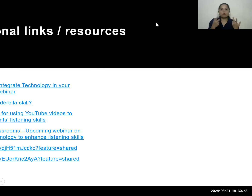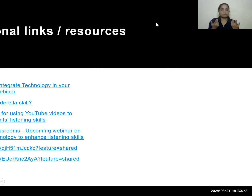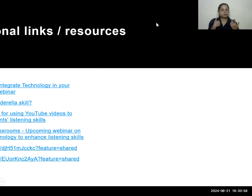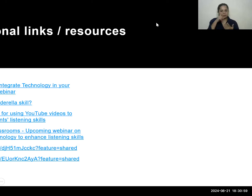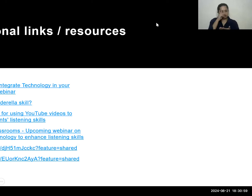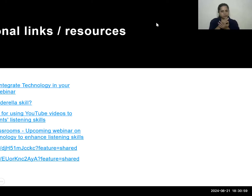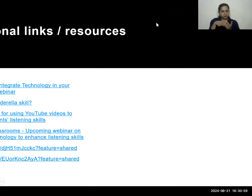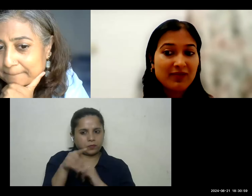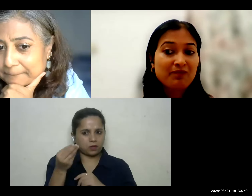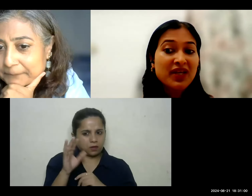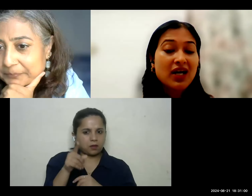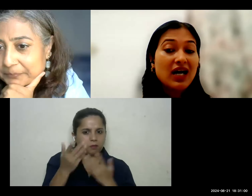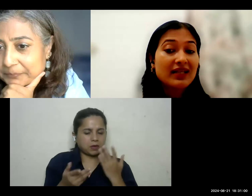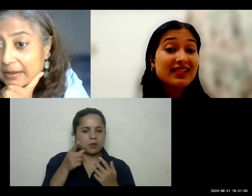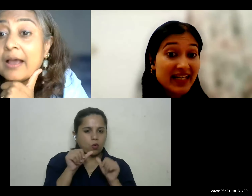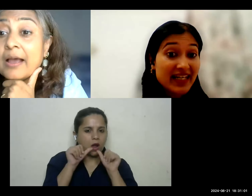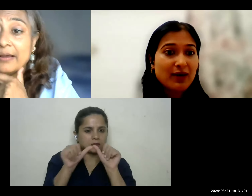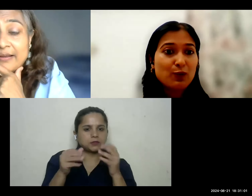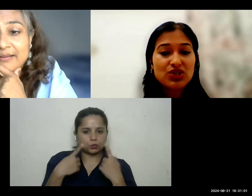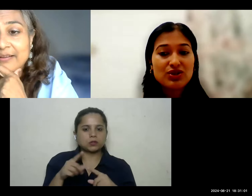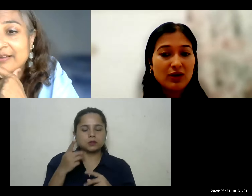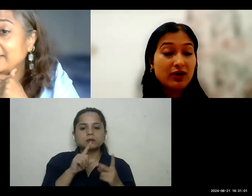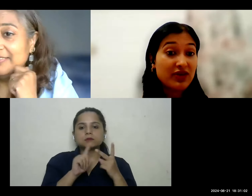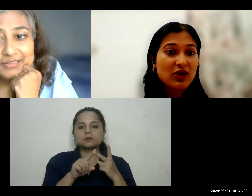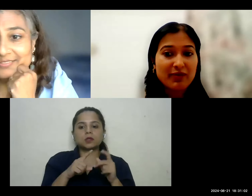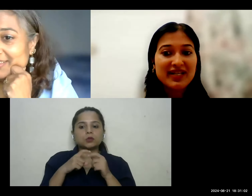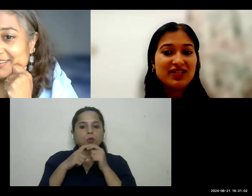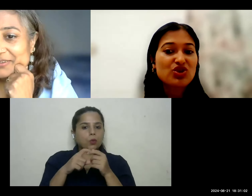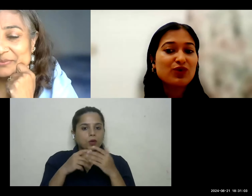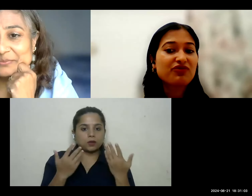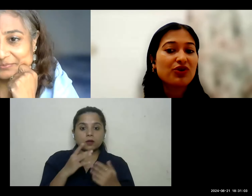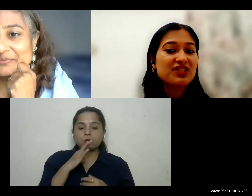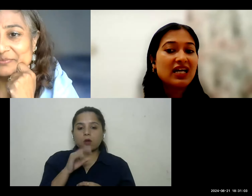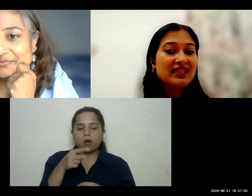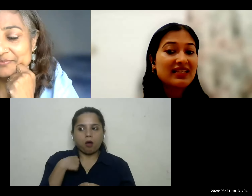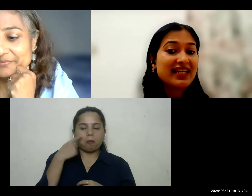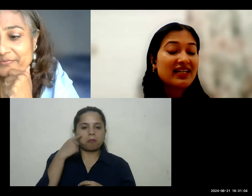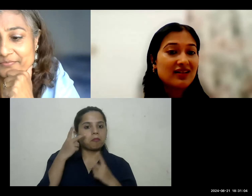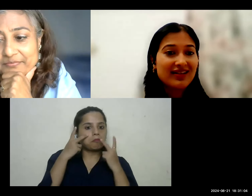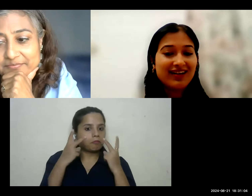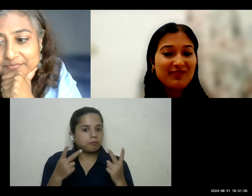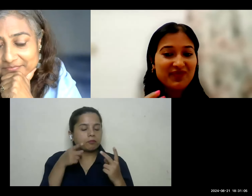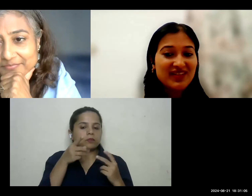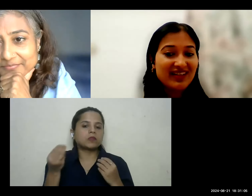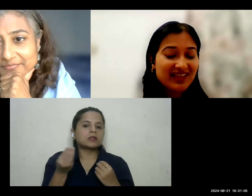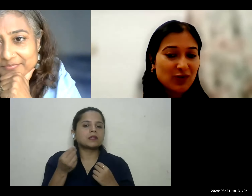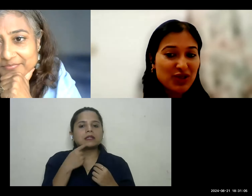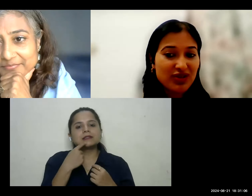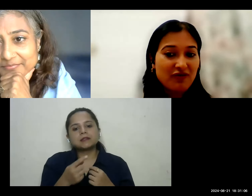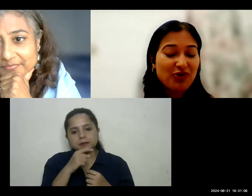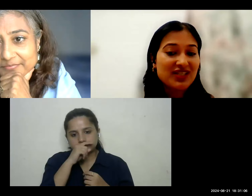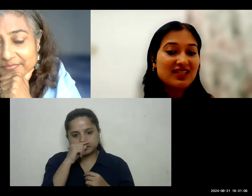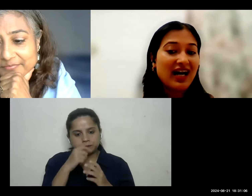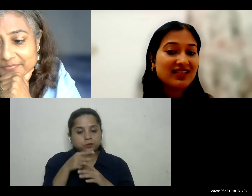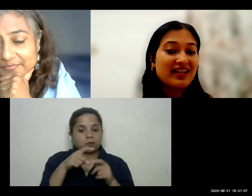a certain extent That's answered right. that one. The second one, which really caught my attention, was of course things like this